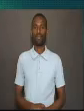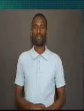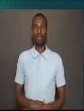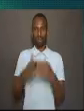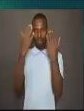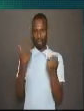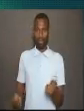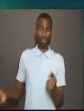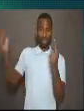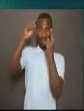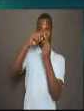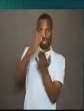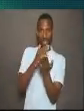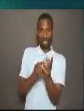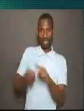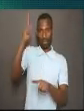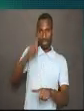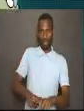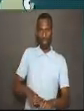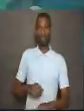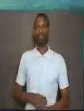Let's get back to our lesson.